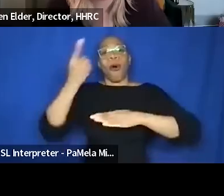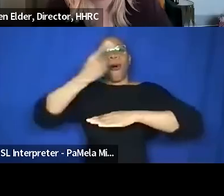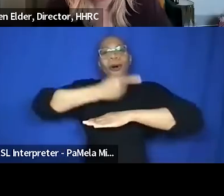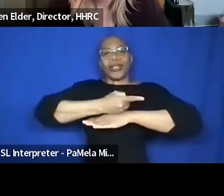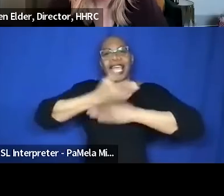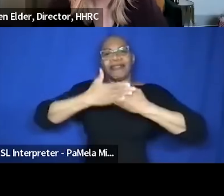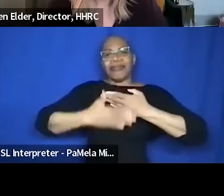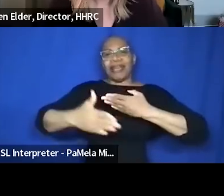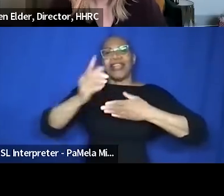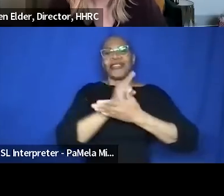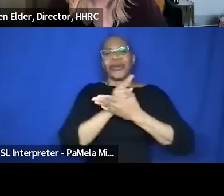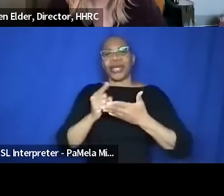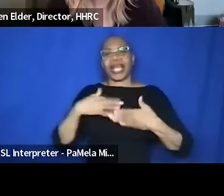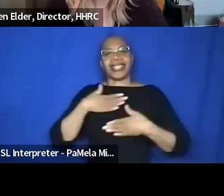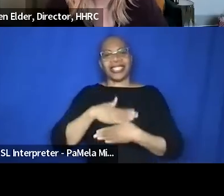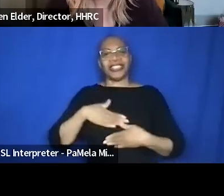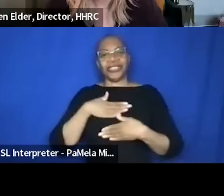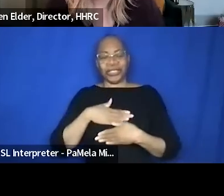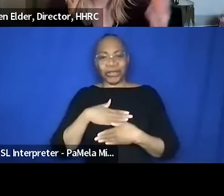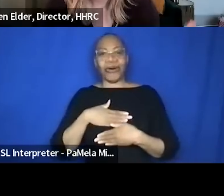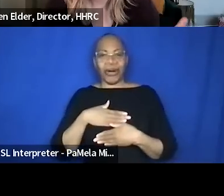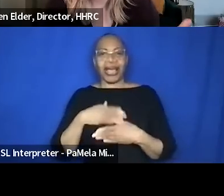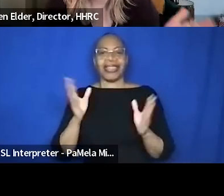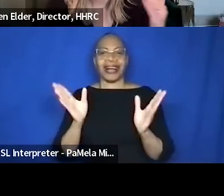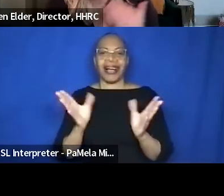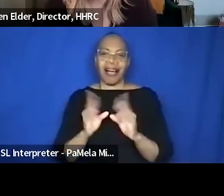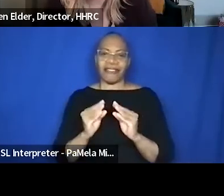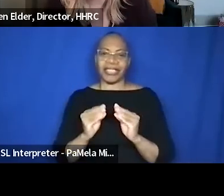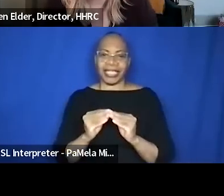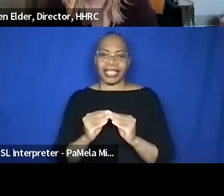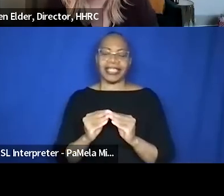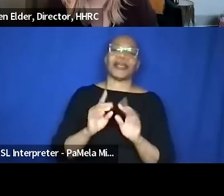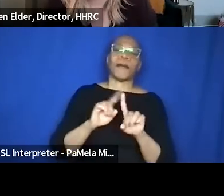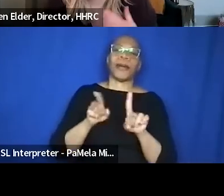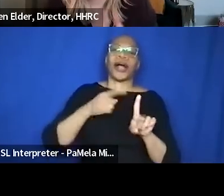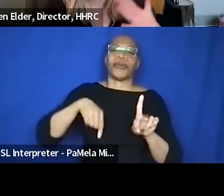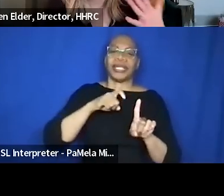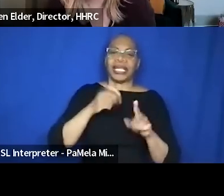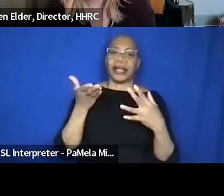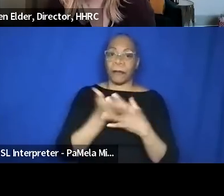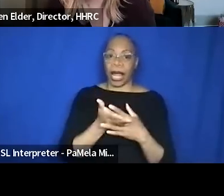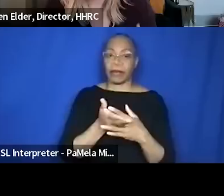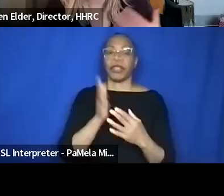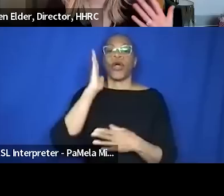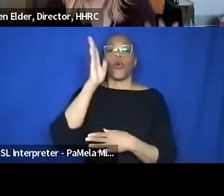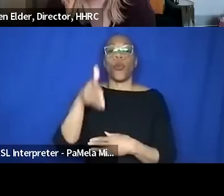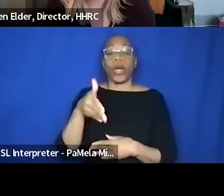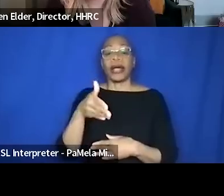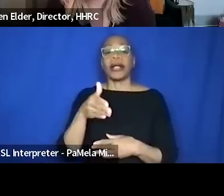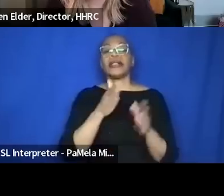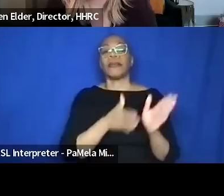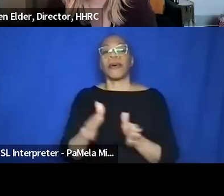this conversation, but we might need some breaks. So I wanted to let you know we are going to be preparing additional